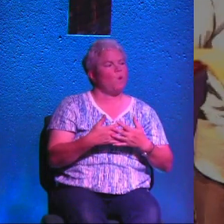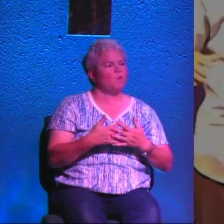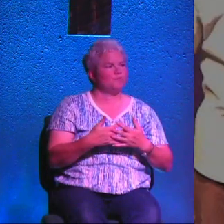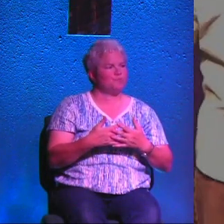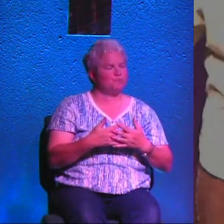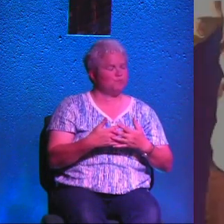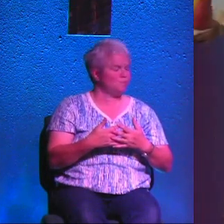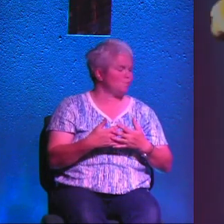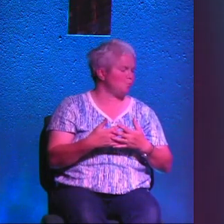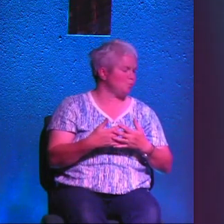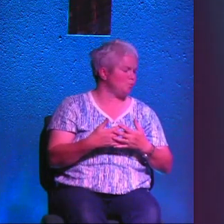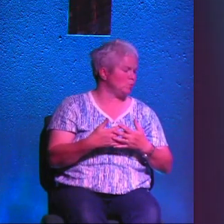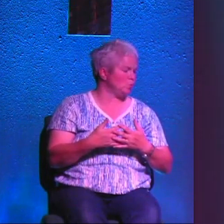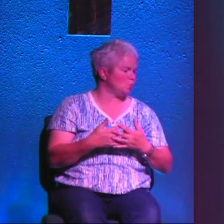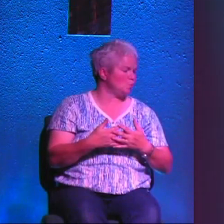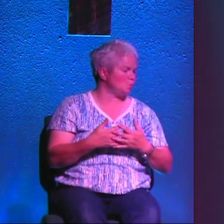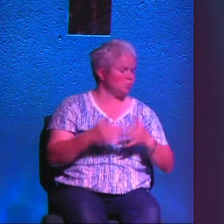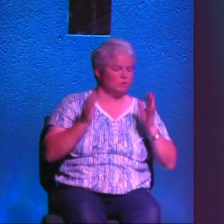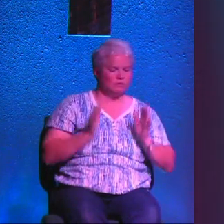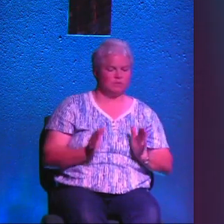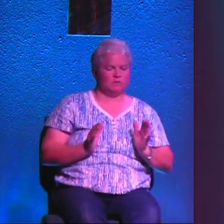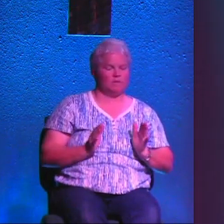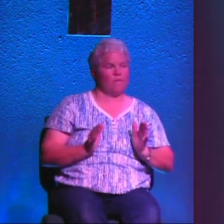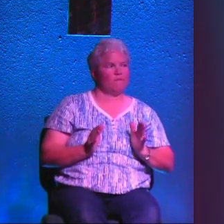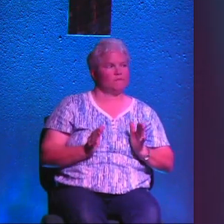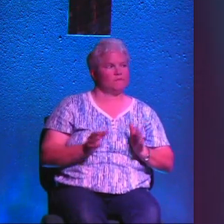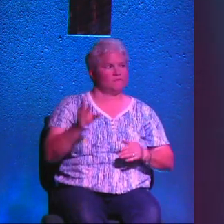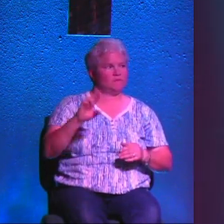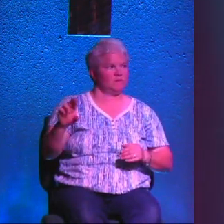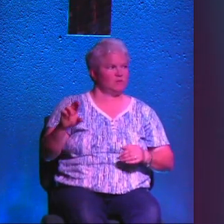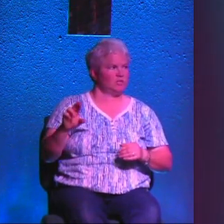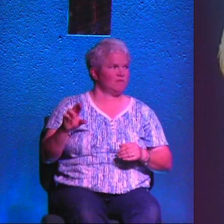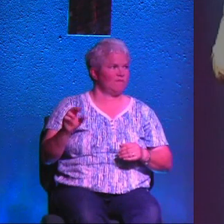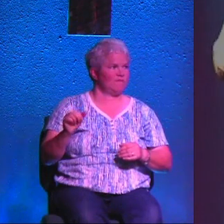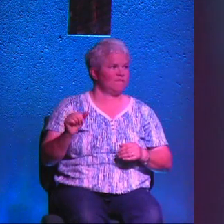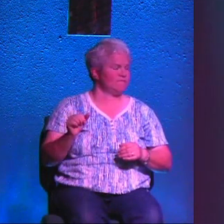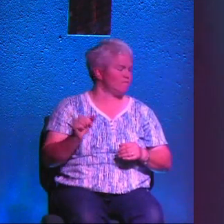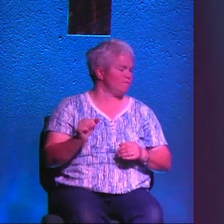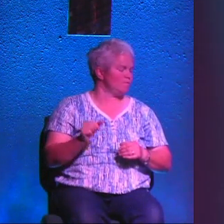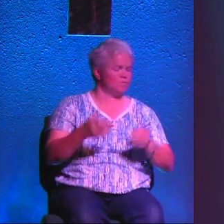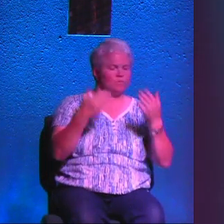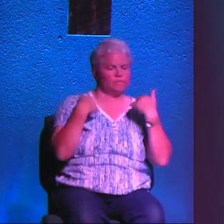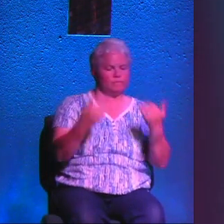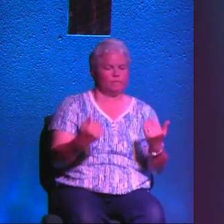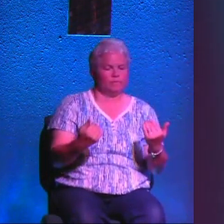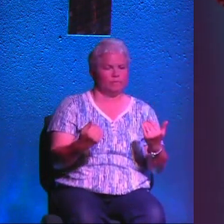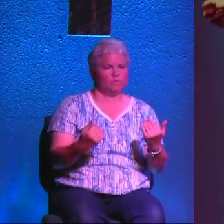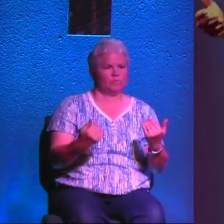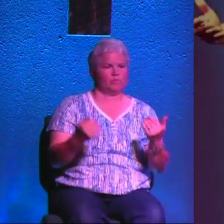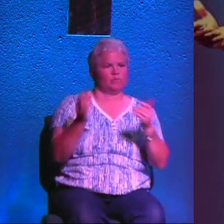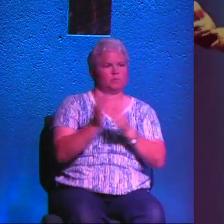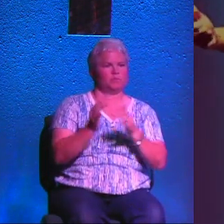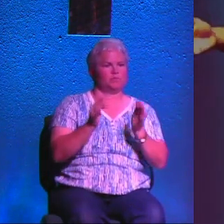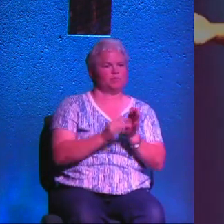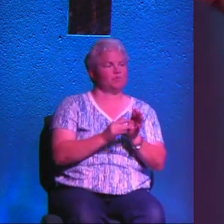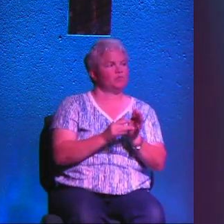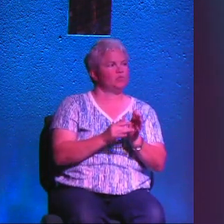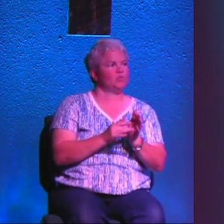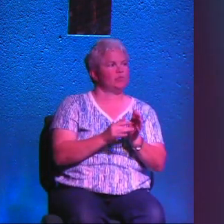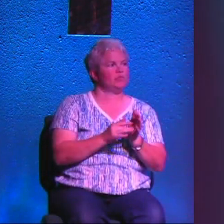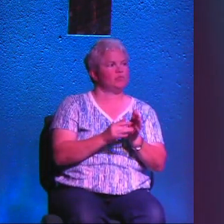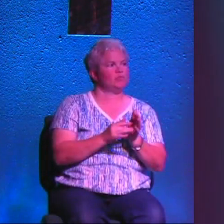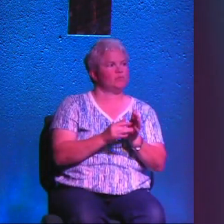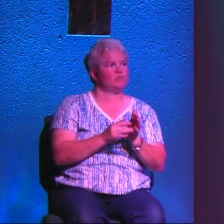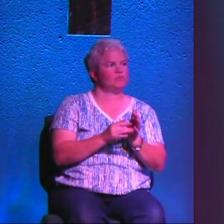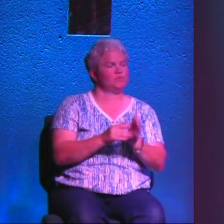going to deny your human rights and things like that. But when we surrender to Jesus and He becomes our